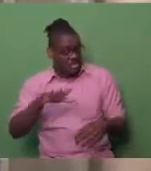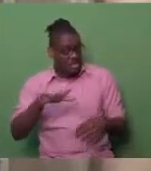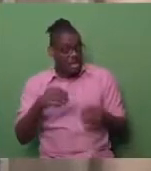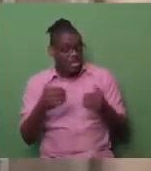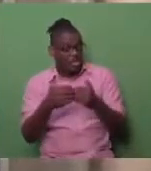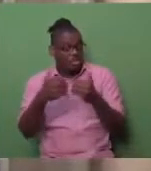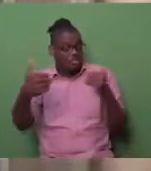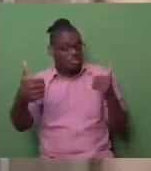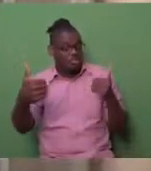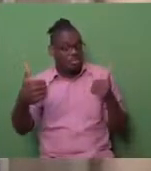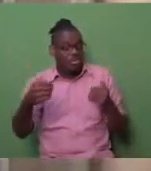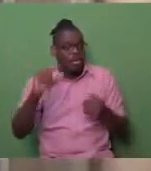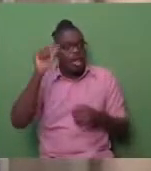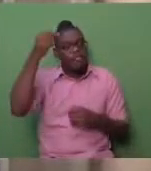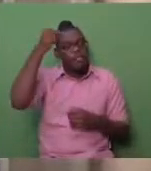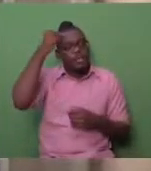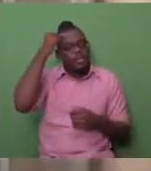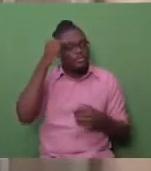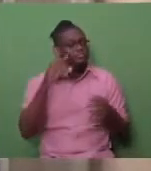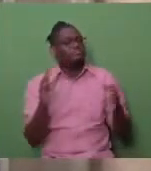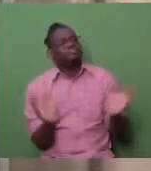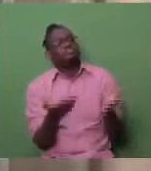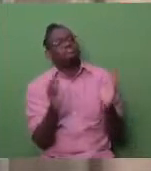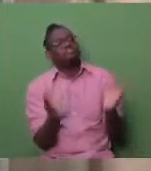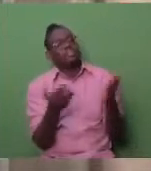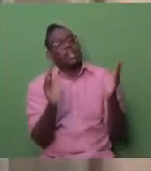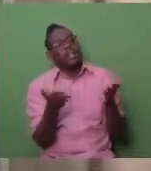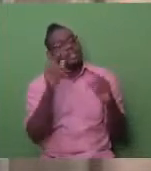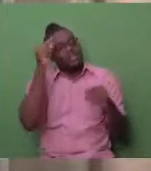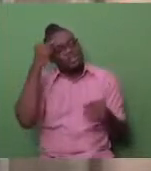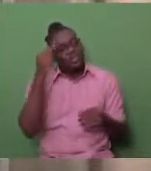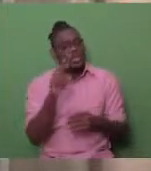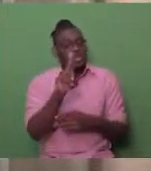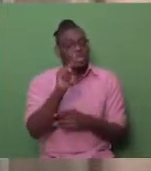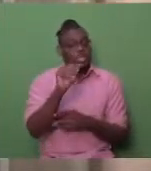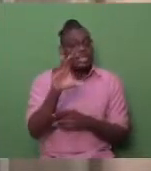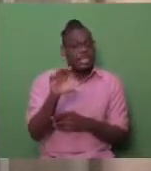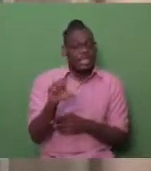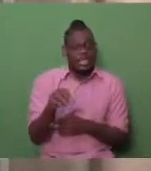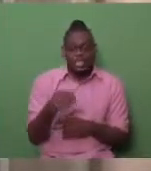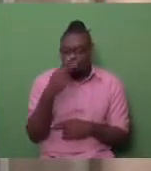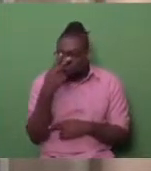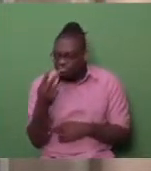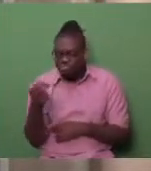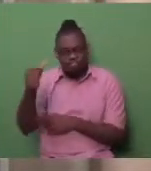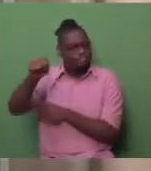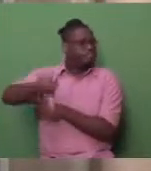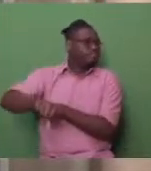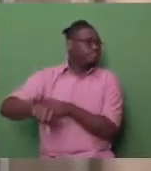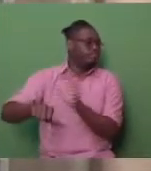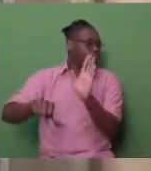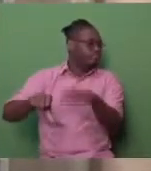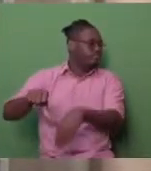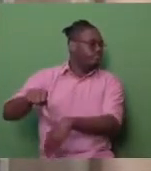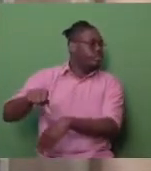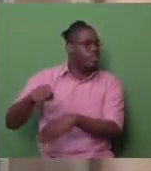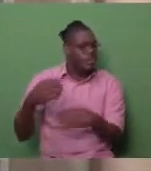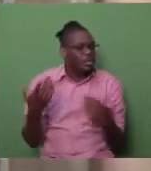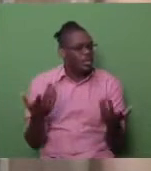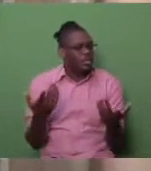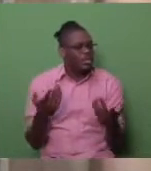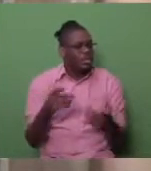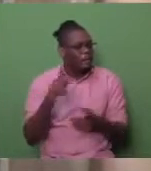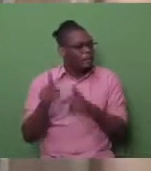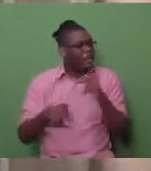Is the minister and his government saying that the people of Diego Martin and Point 14 are more equal than the people of my own constituency in